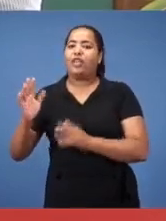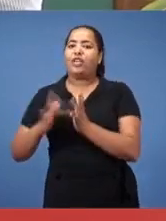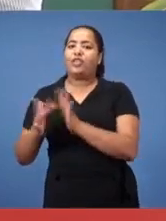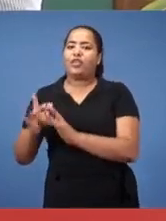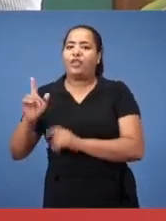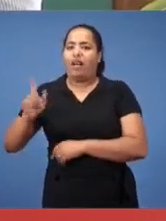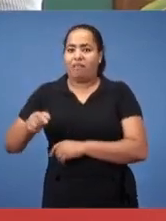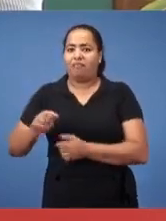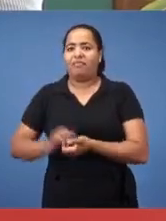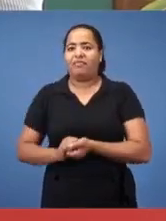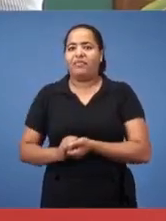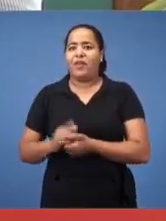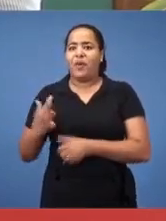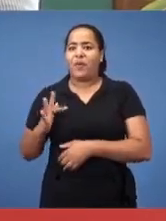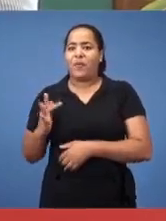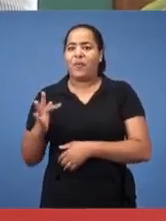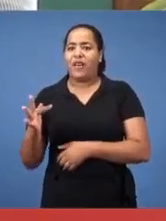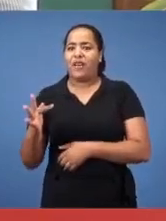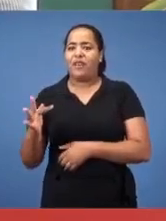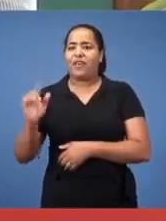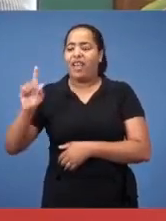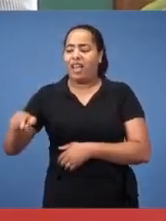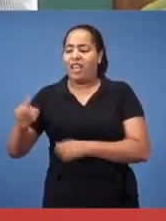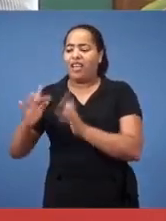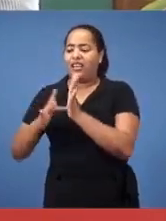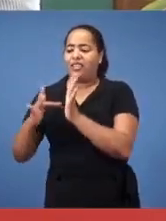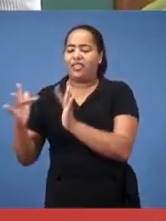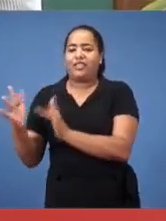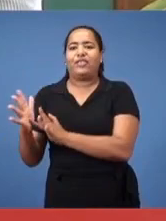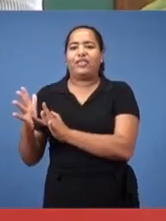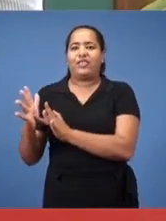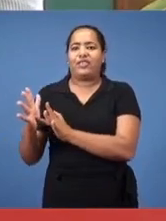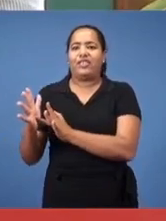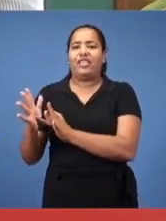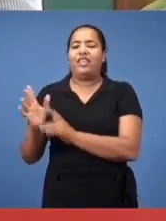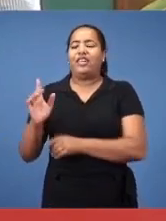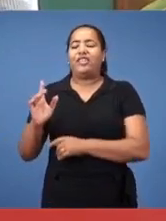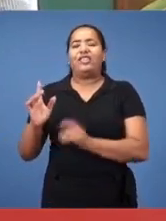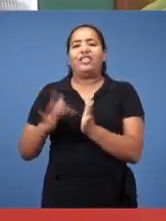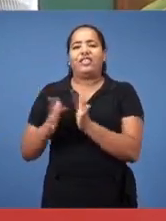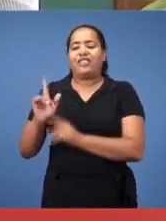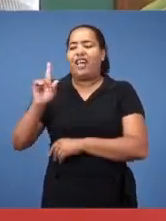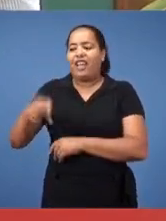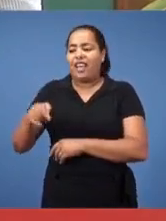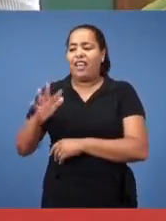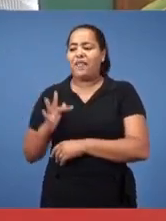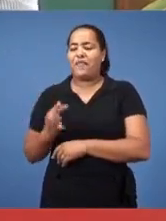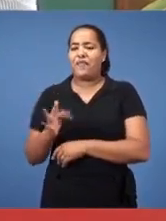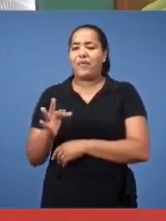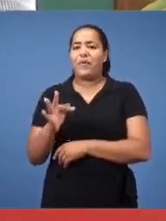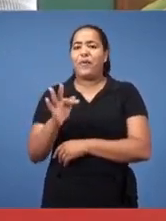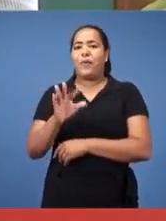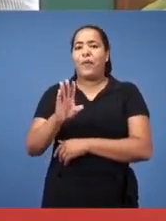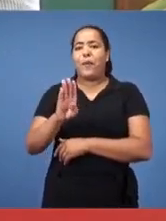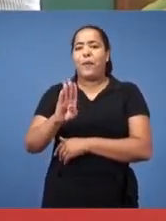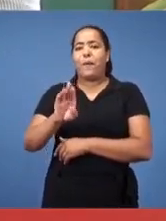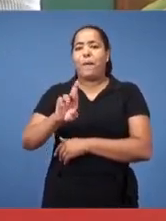the soon, which was Jesus. So soon is Jesus. Jesus is the soon.